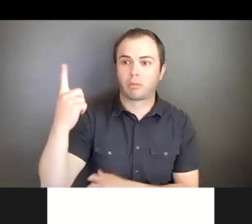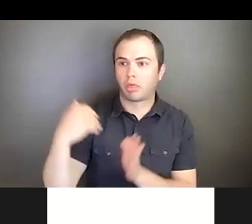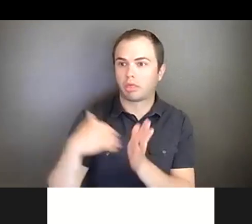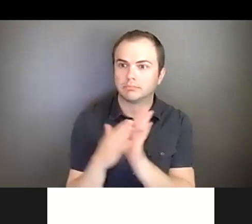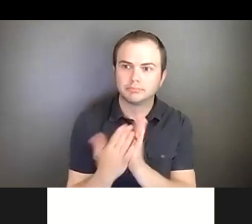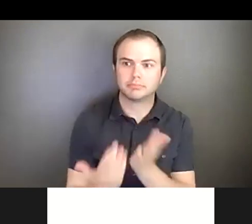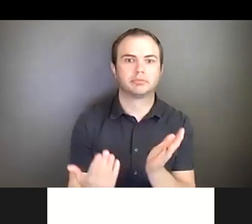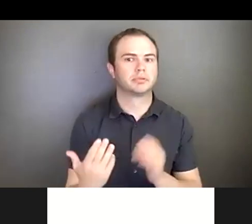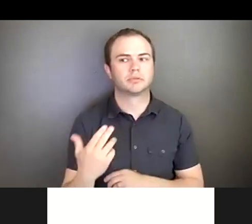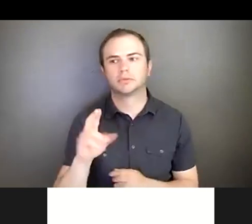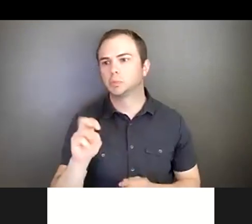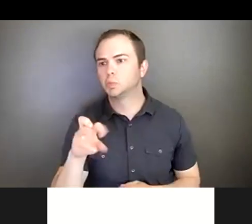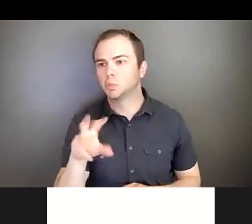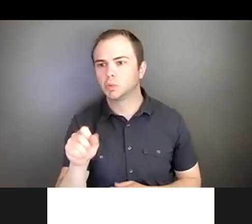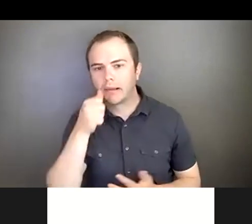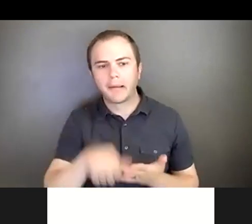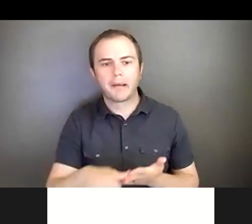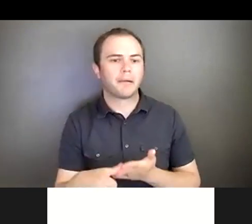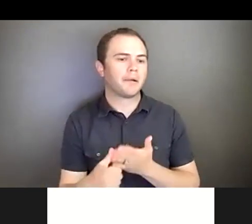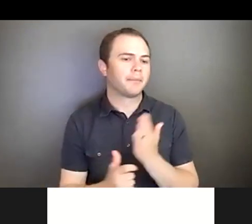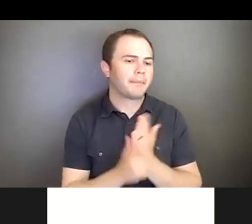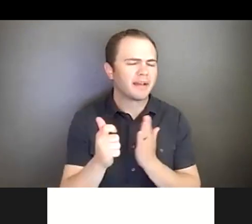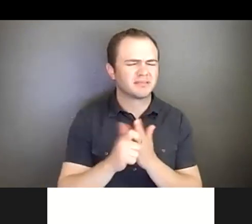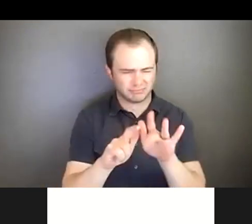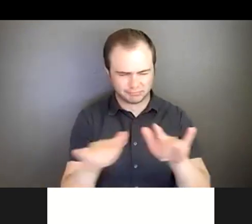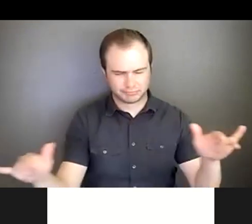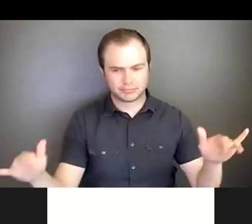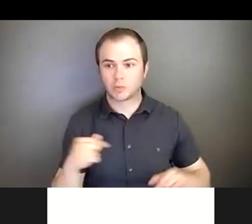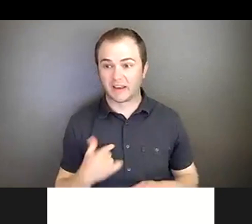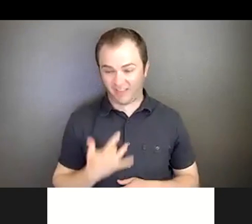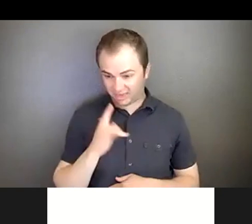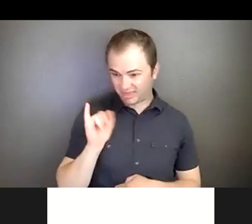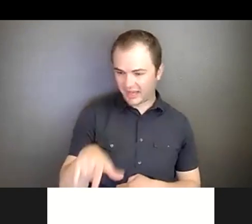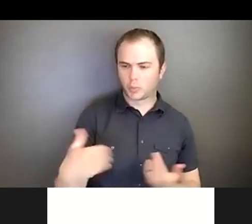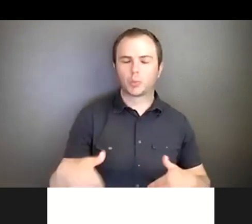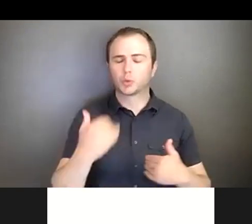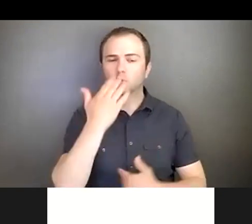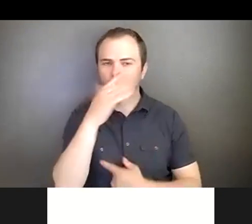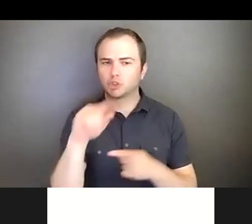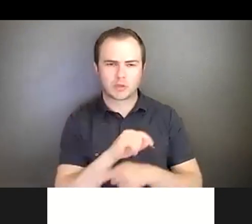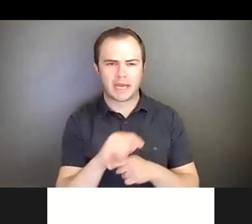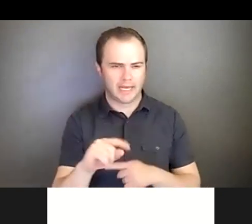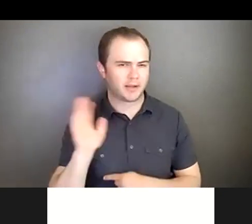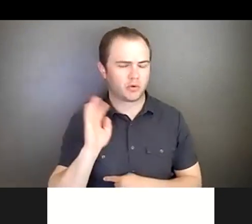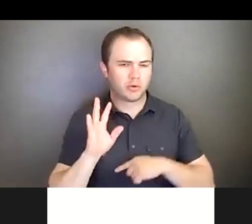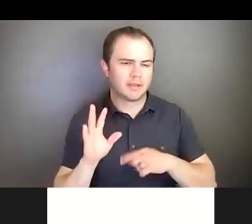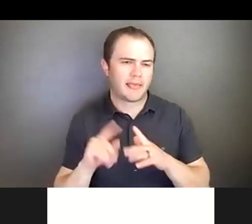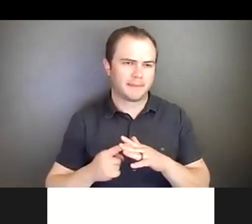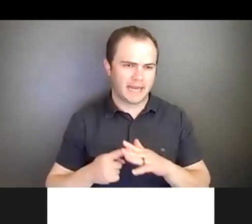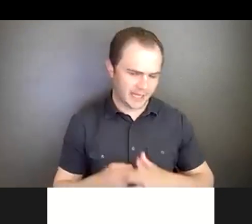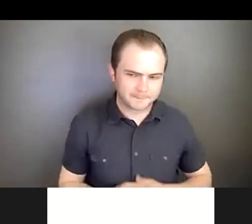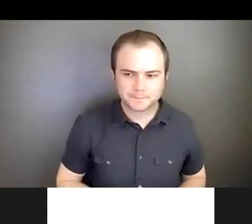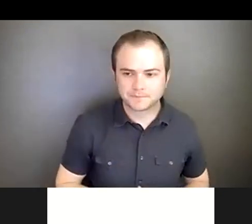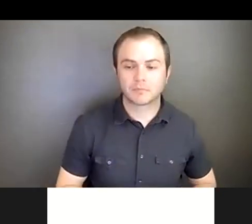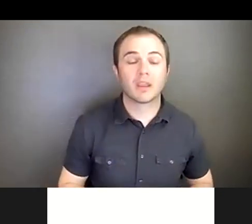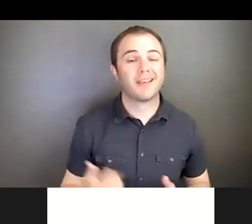or publications. So I feel like I got a really good training early on. And I started out in